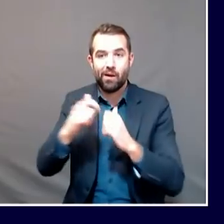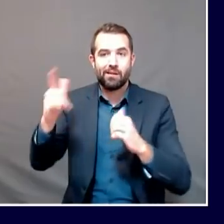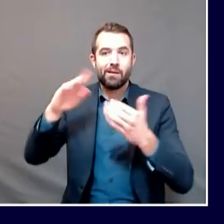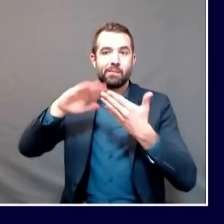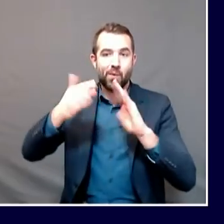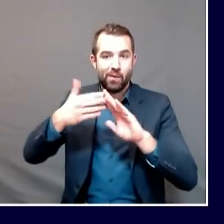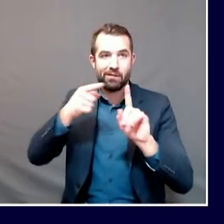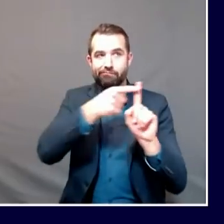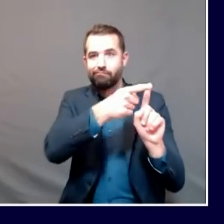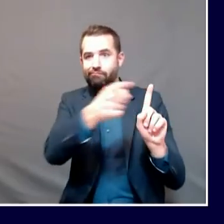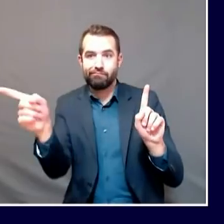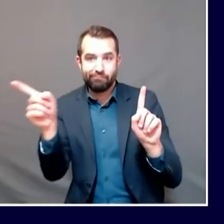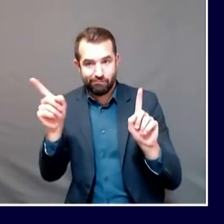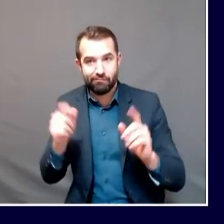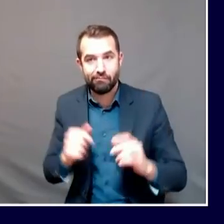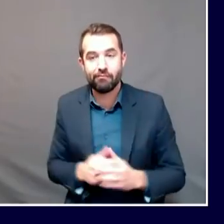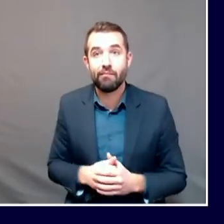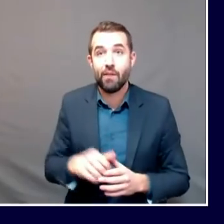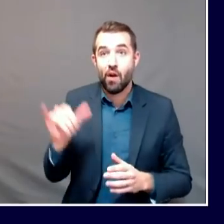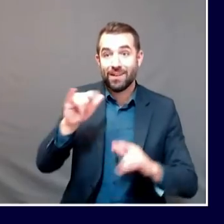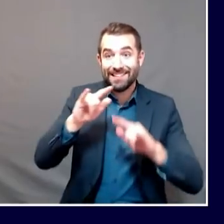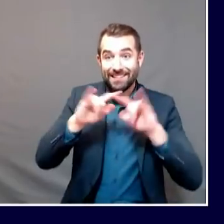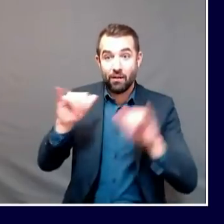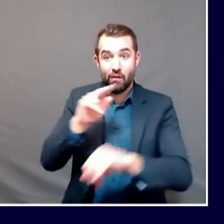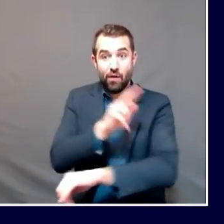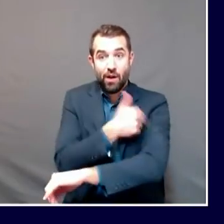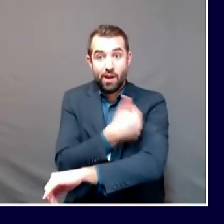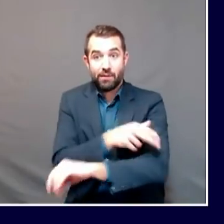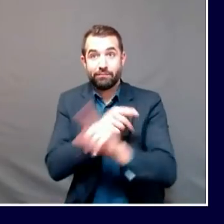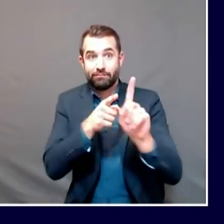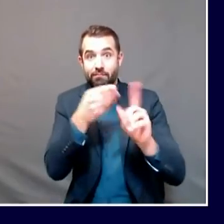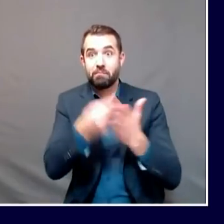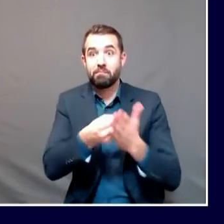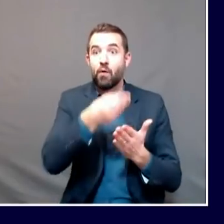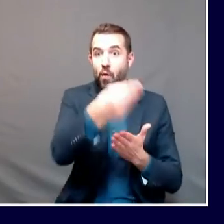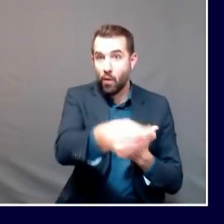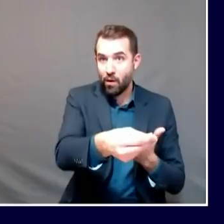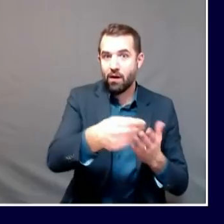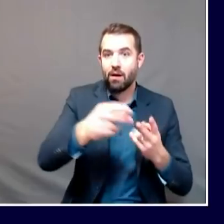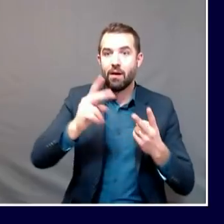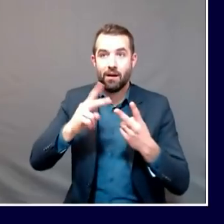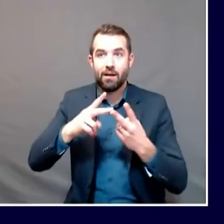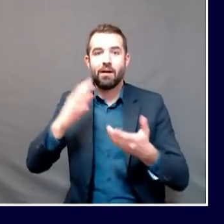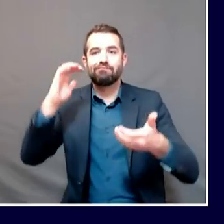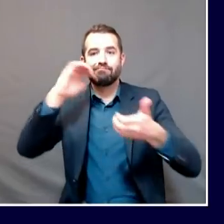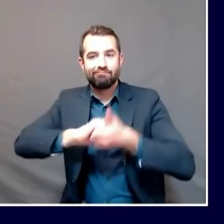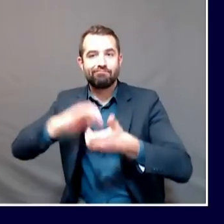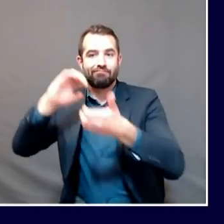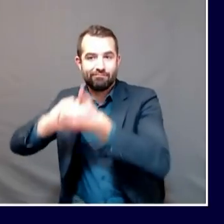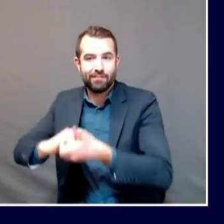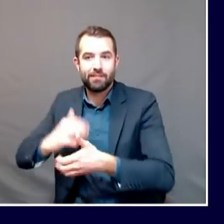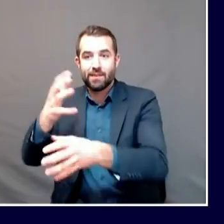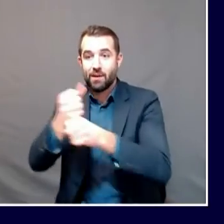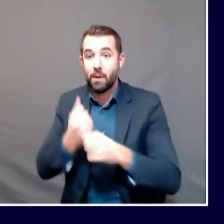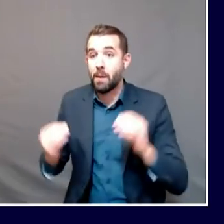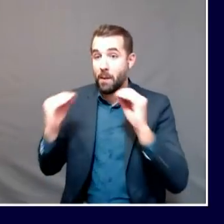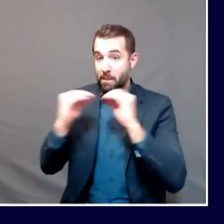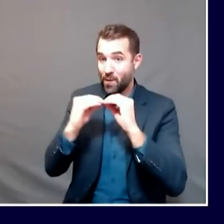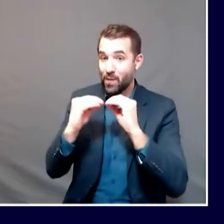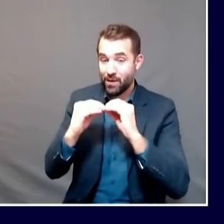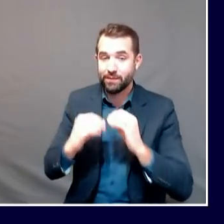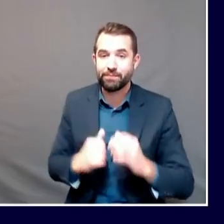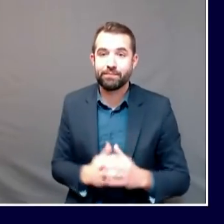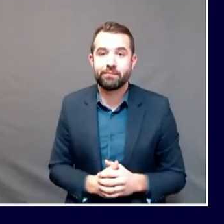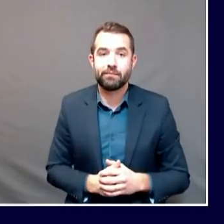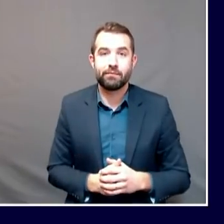same thing. Because we had been planning for this acquisition of ultra cold storage units since, I believe, early